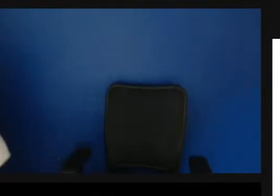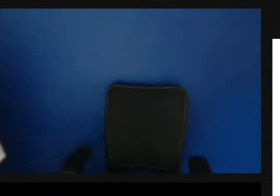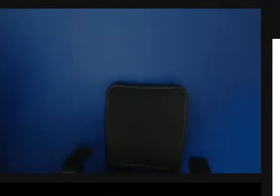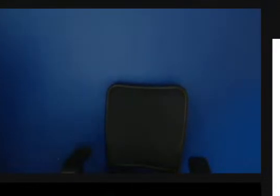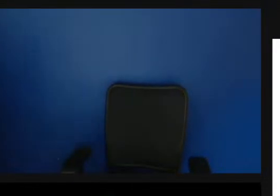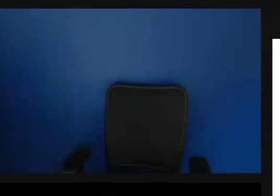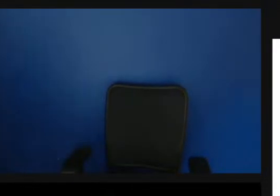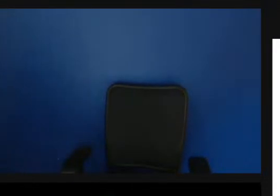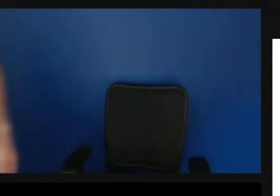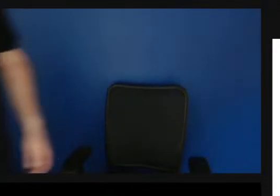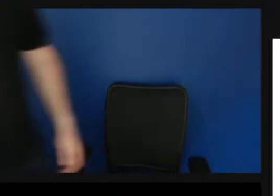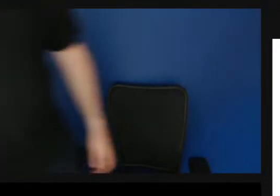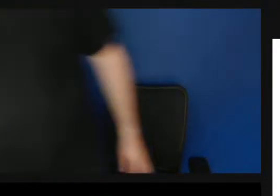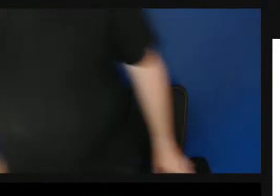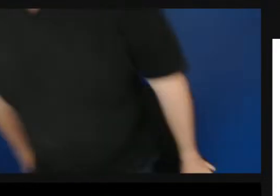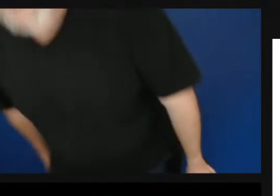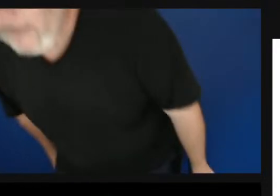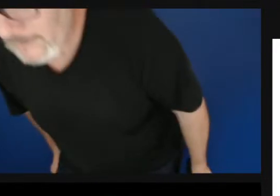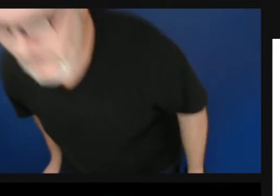summit signal only.